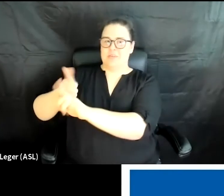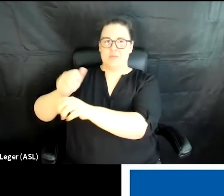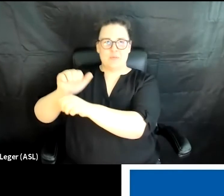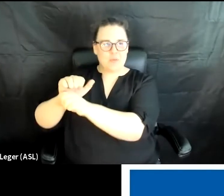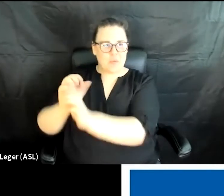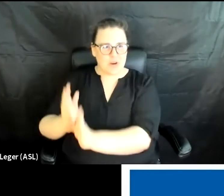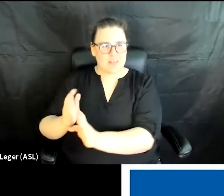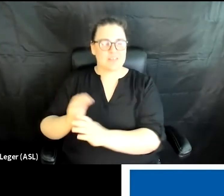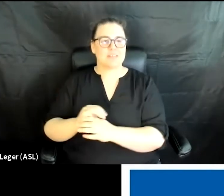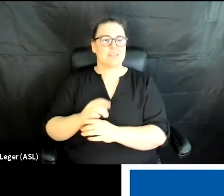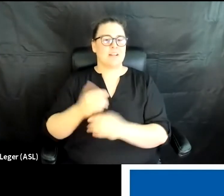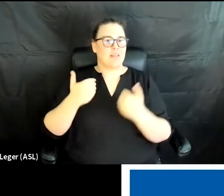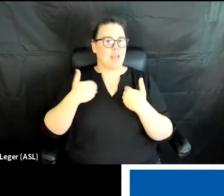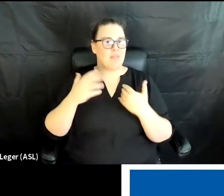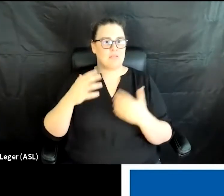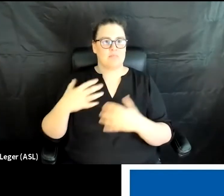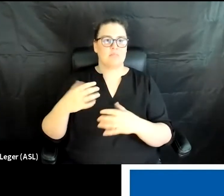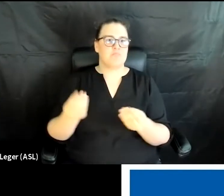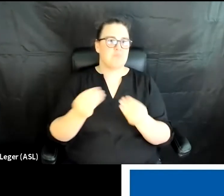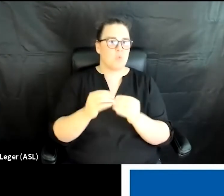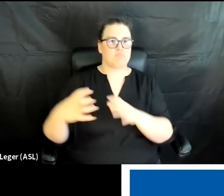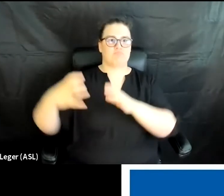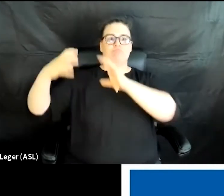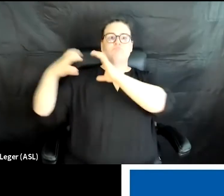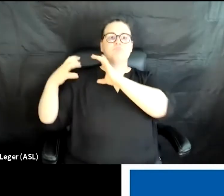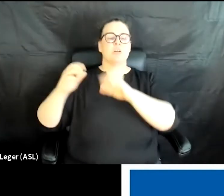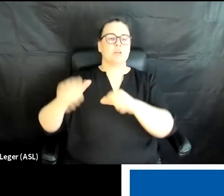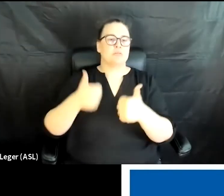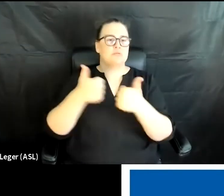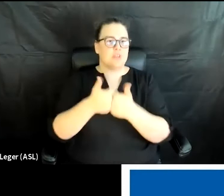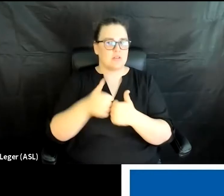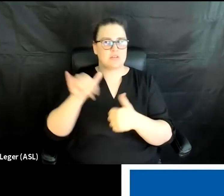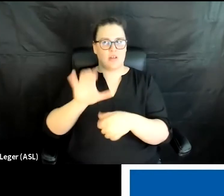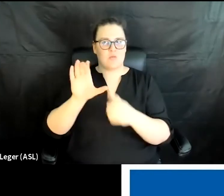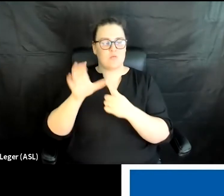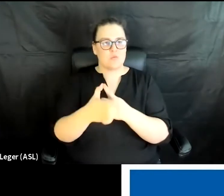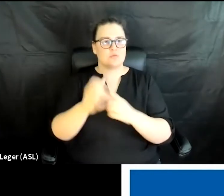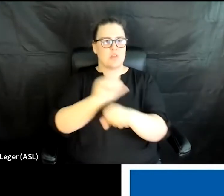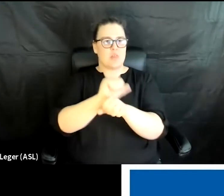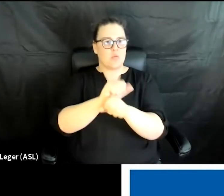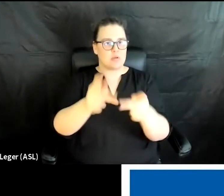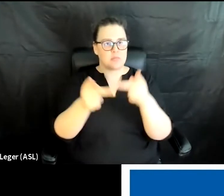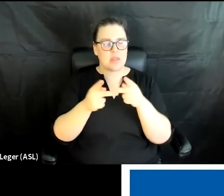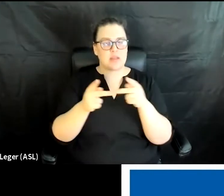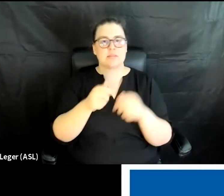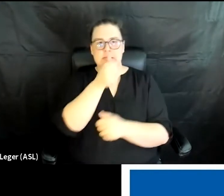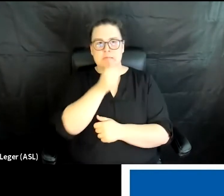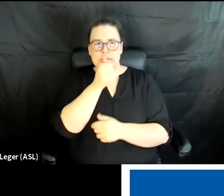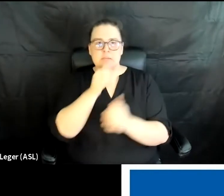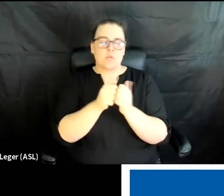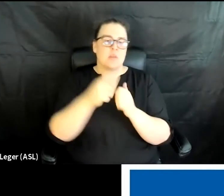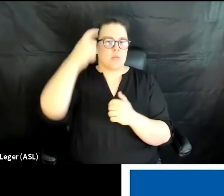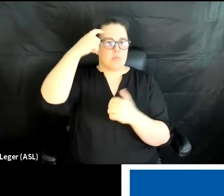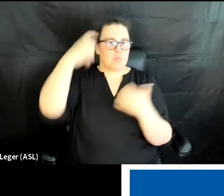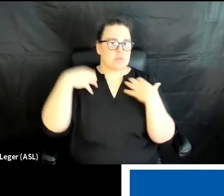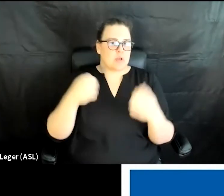of healthcare workers have additional amount of challenge in terms of the culture in the workplace and dealing with the mental health needs